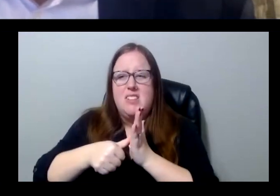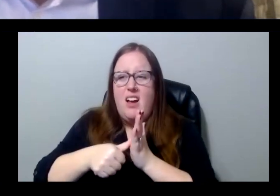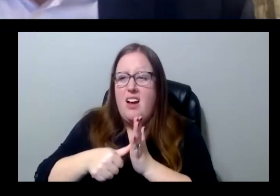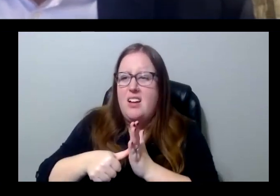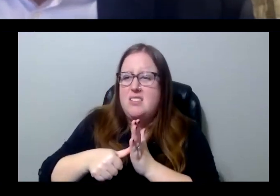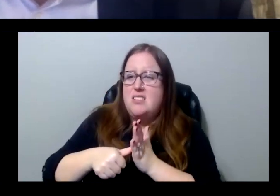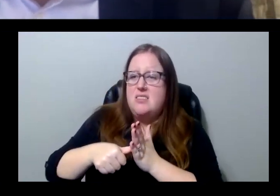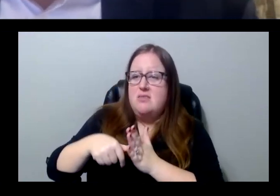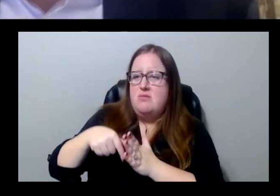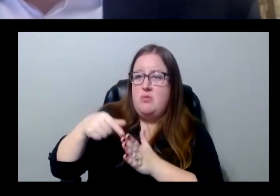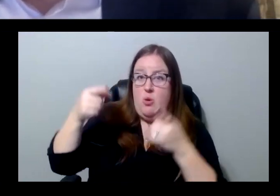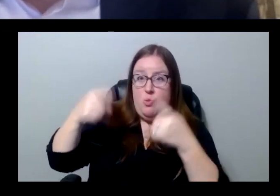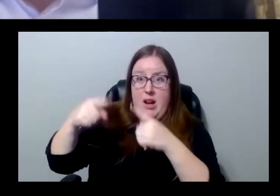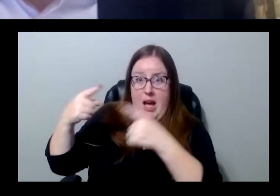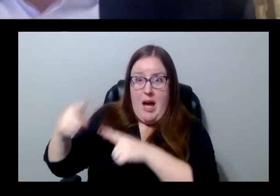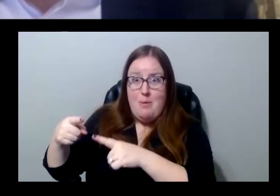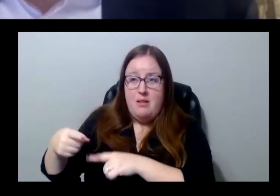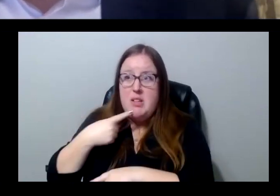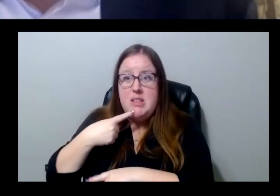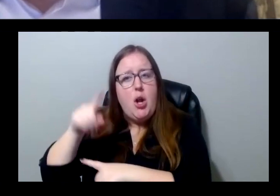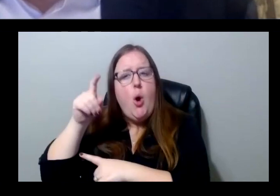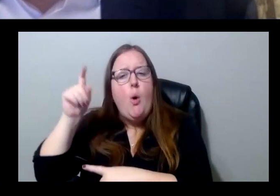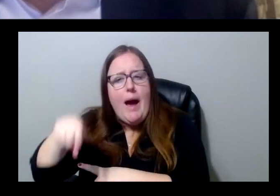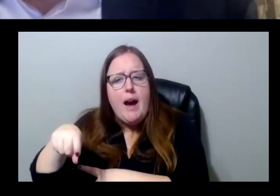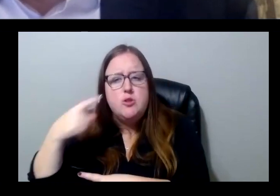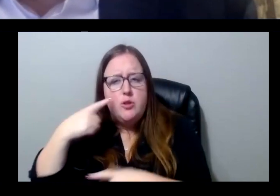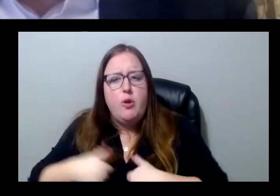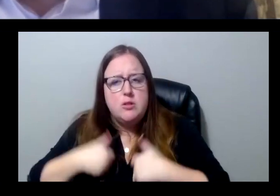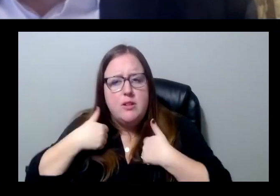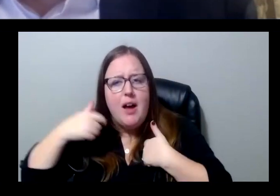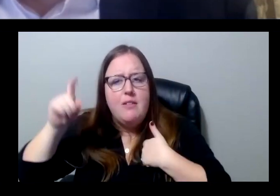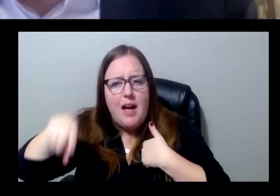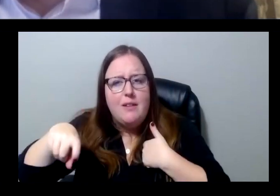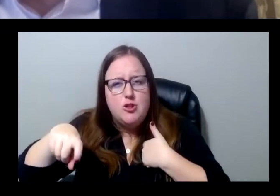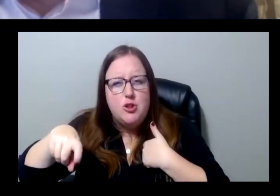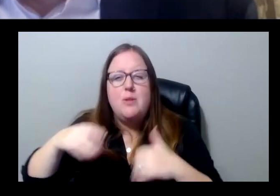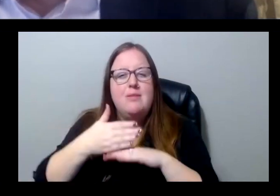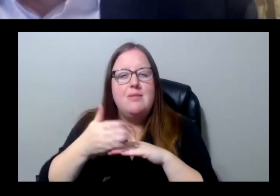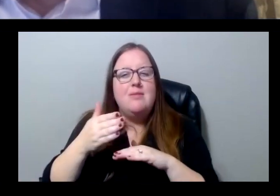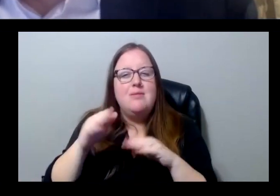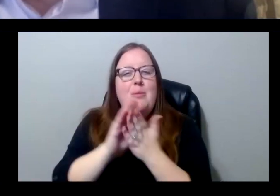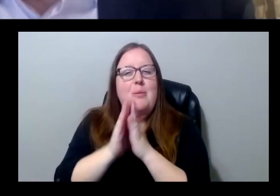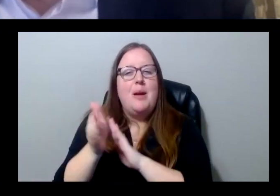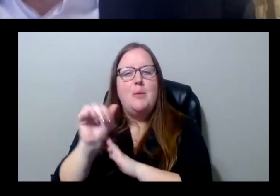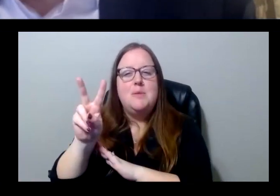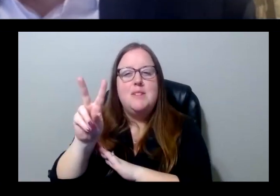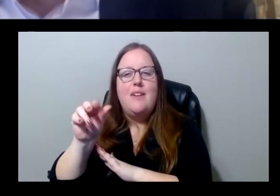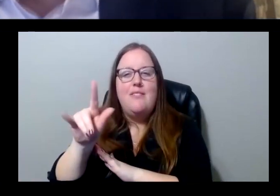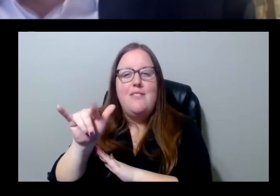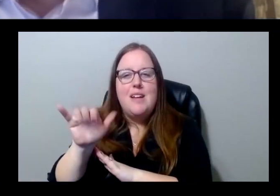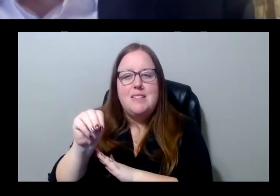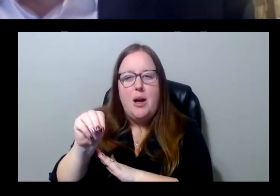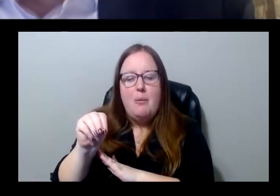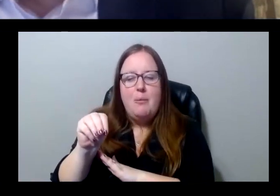offer in terms of what they were feeling. And that makes these characters come alive for me as a reader. Right. They're not